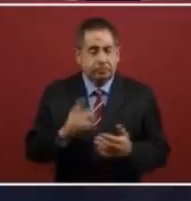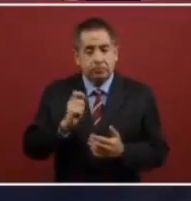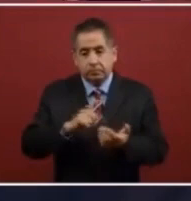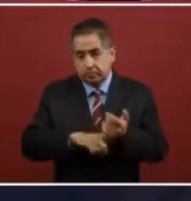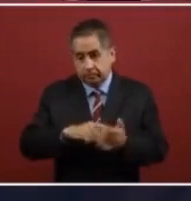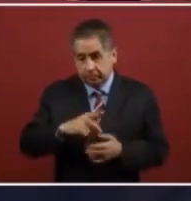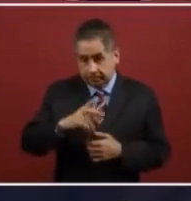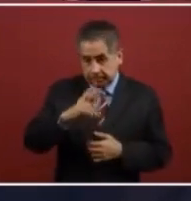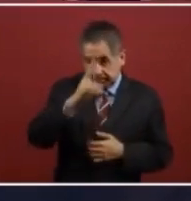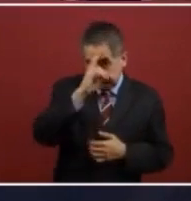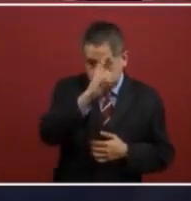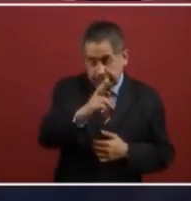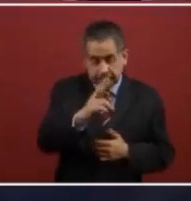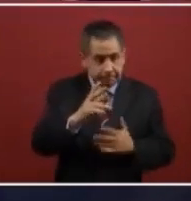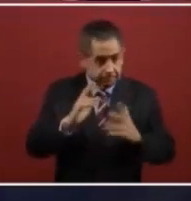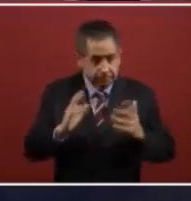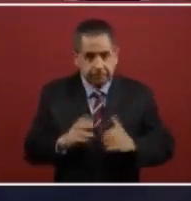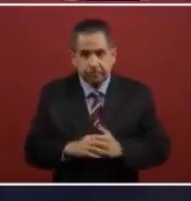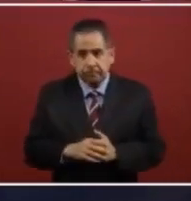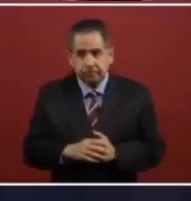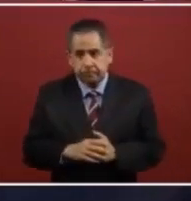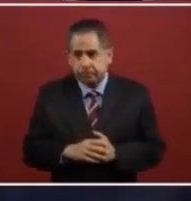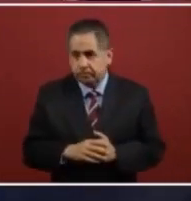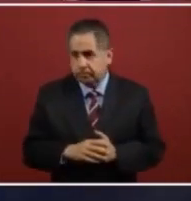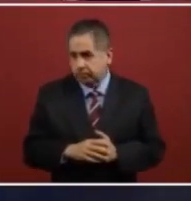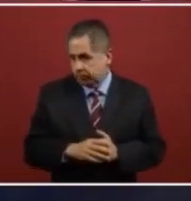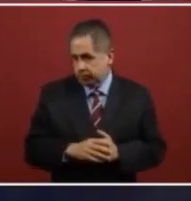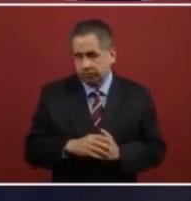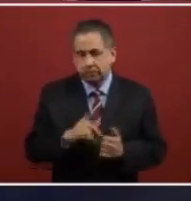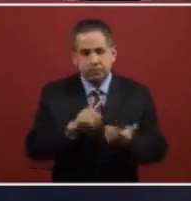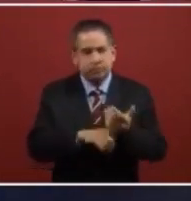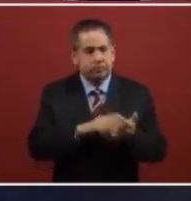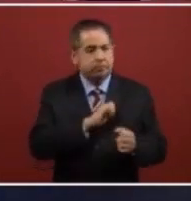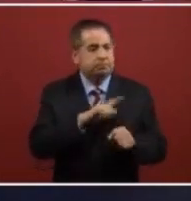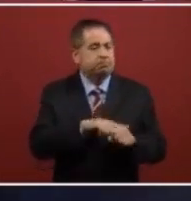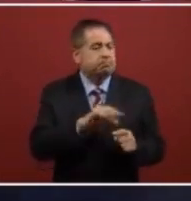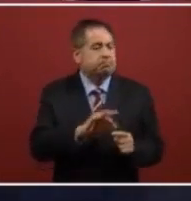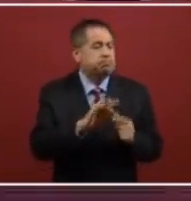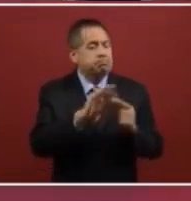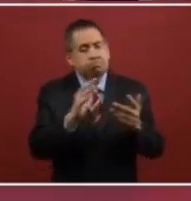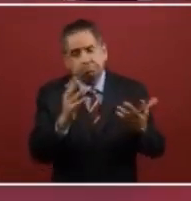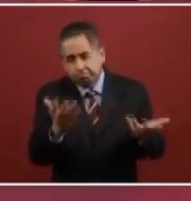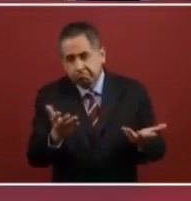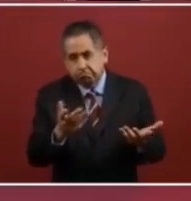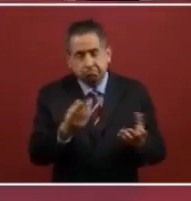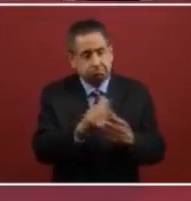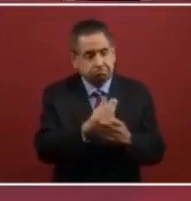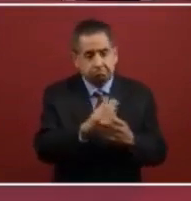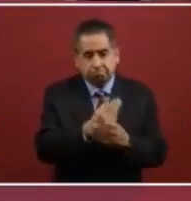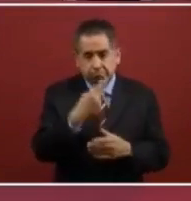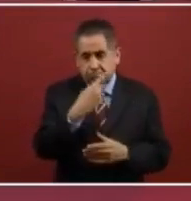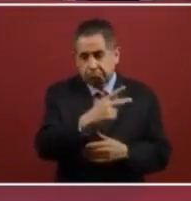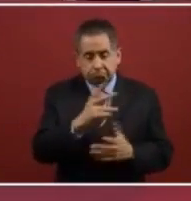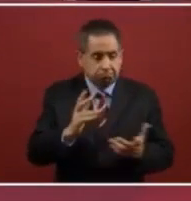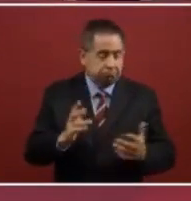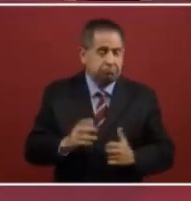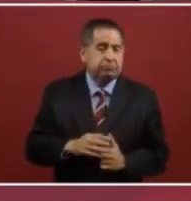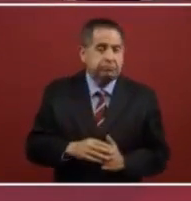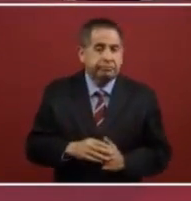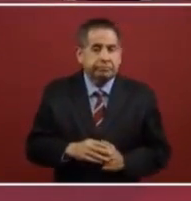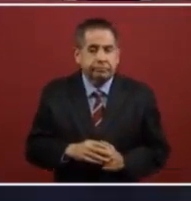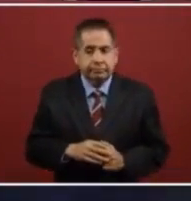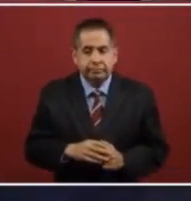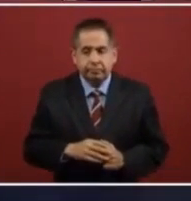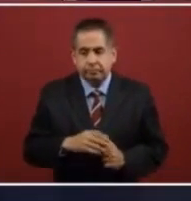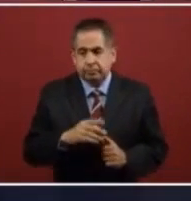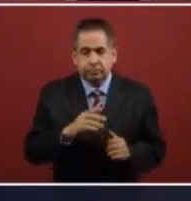prohibidos, pero si se dio un asunto especial, He says they might be Ahí, prohibited, but maybe that was a este, special por